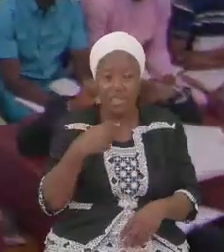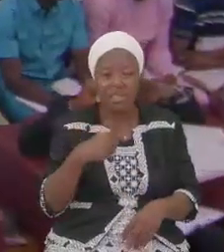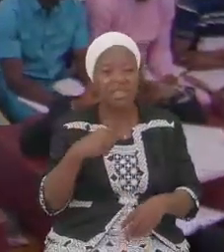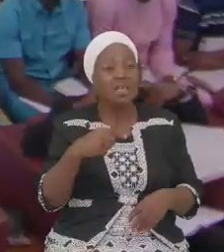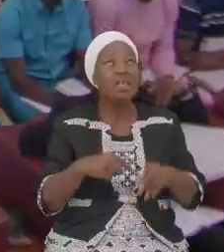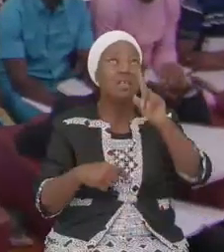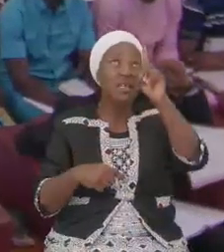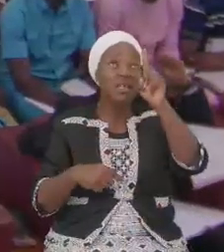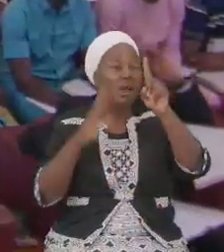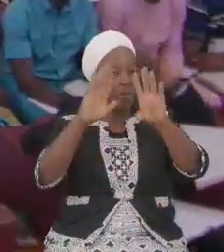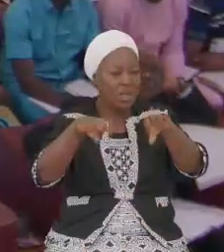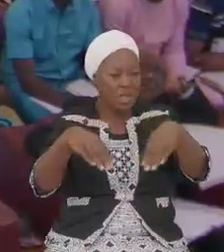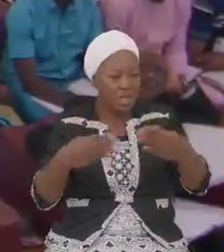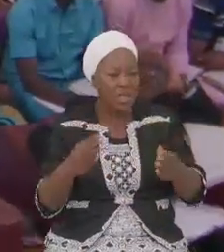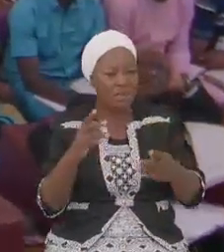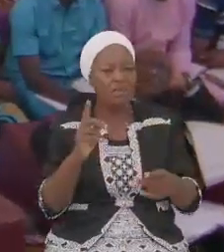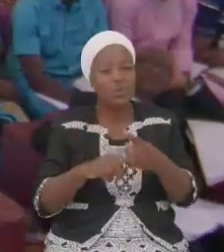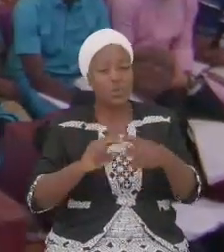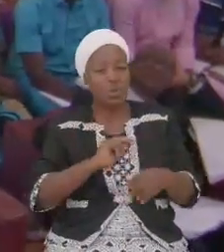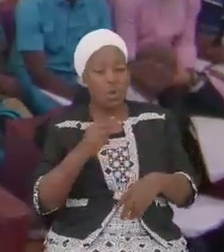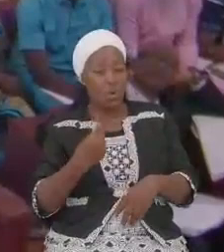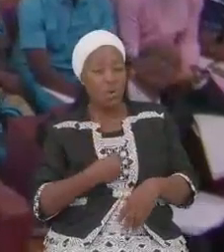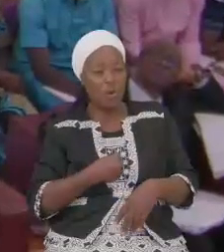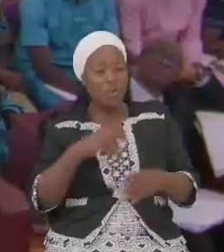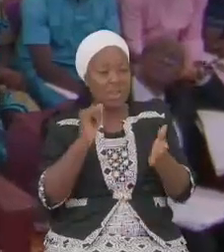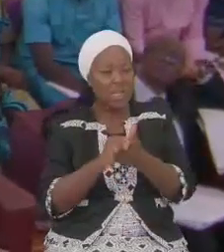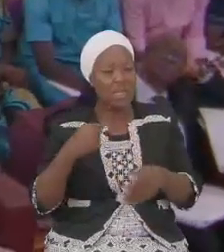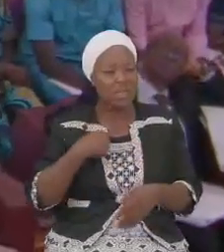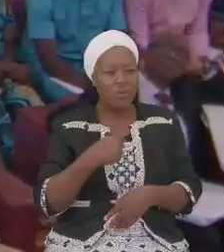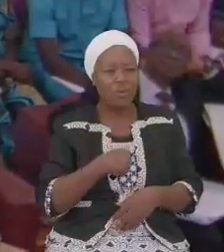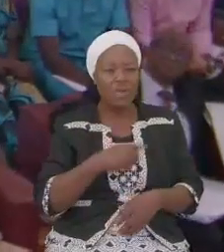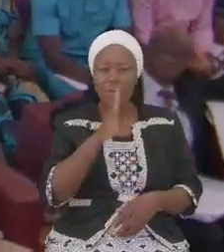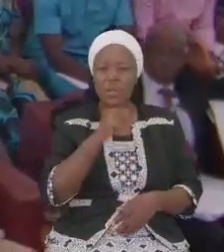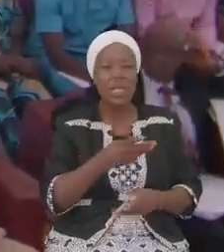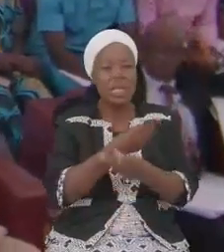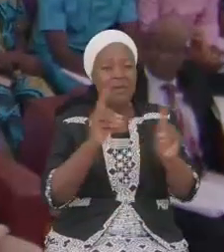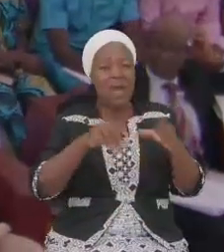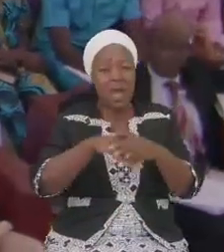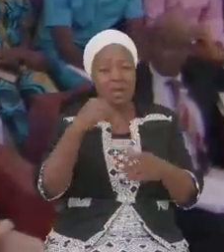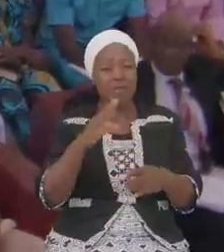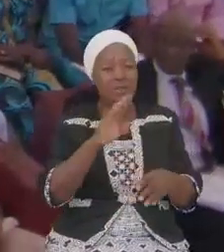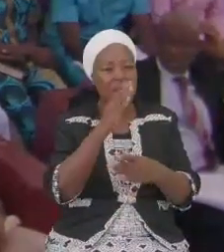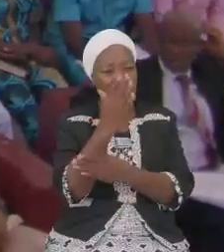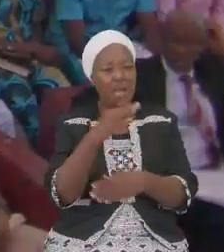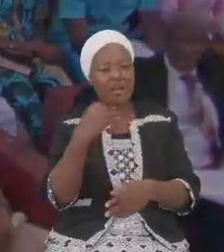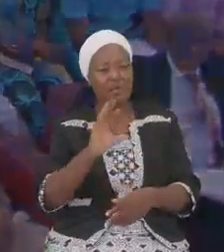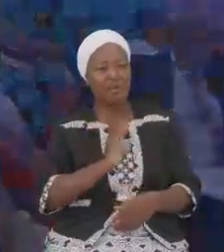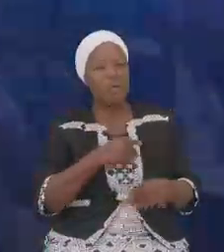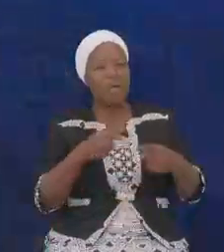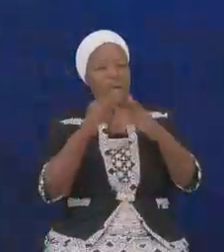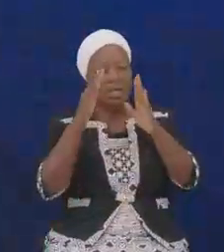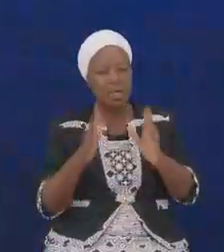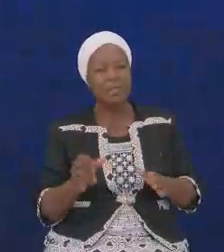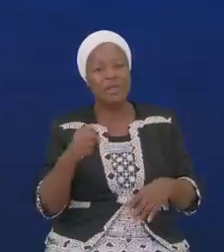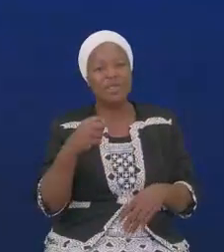he would grant unto us that we've been delivered out of the hand of our enemies,